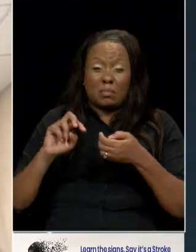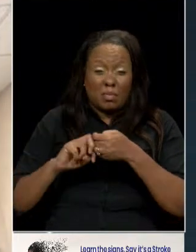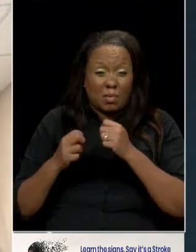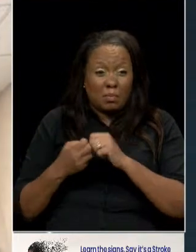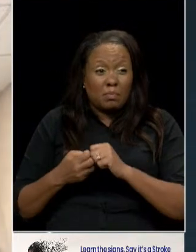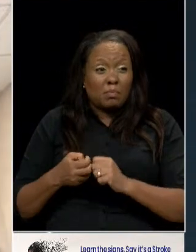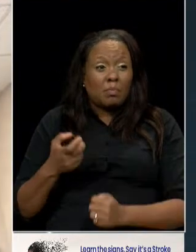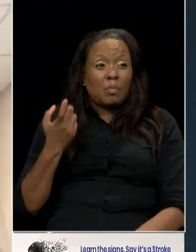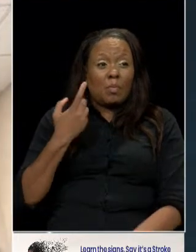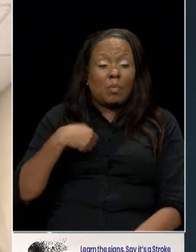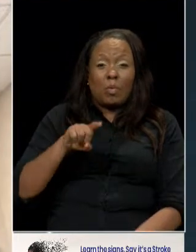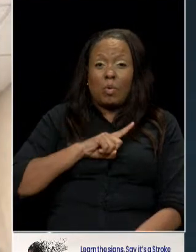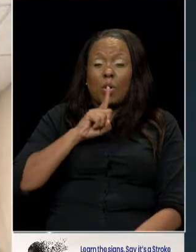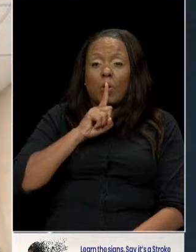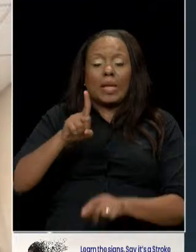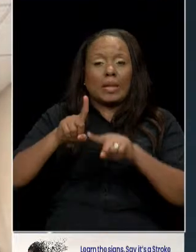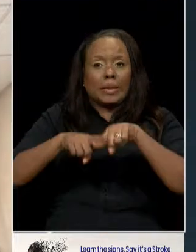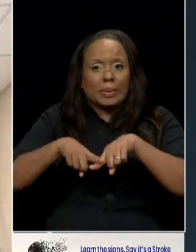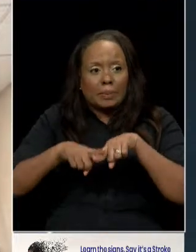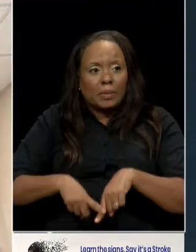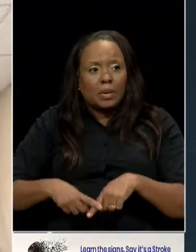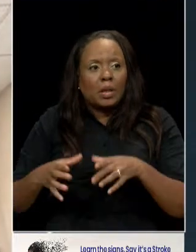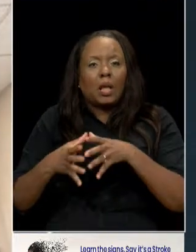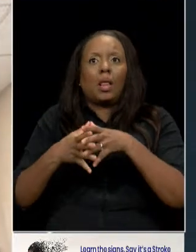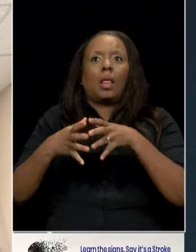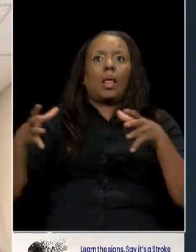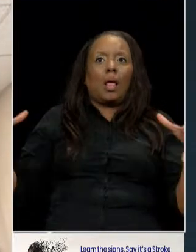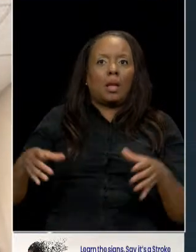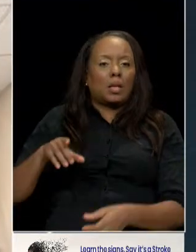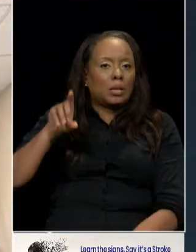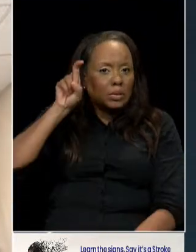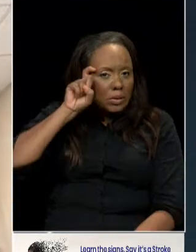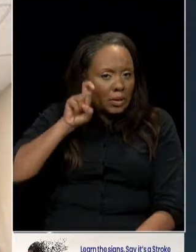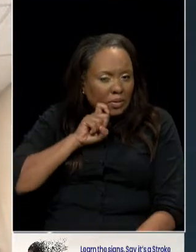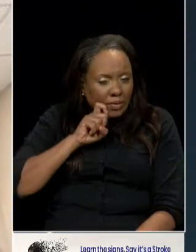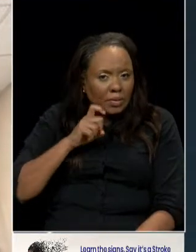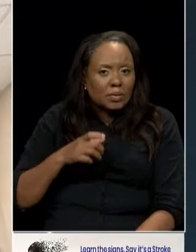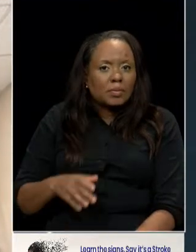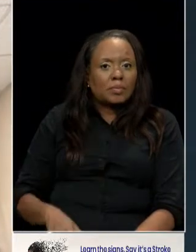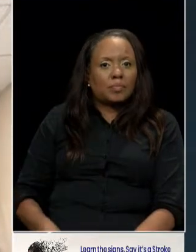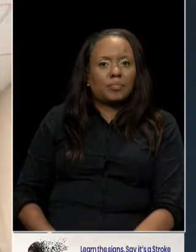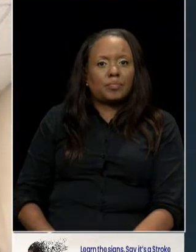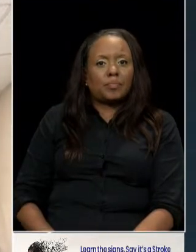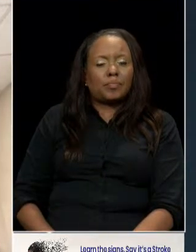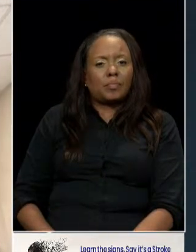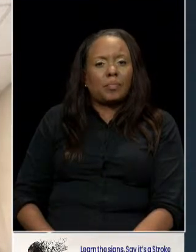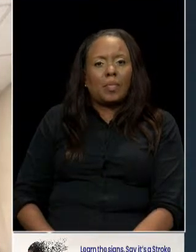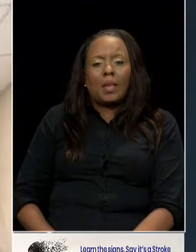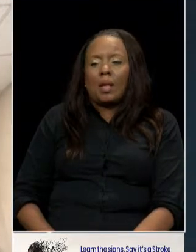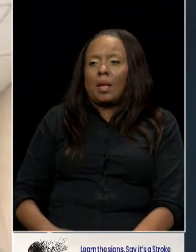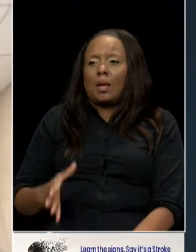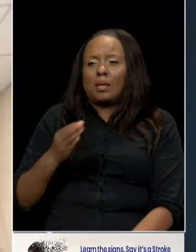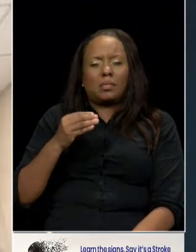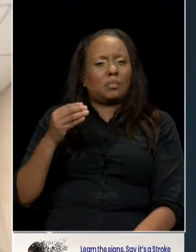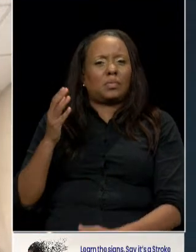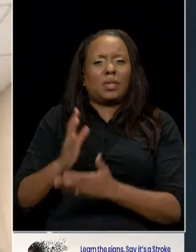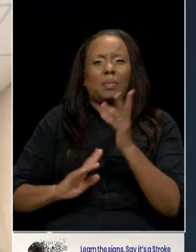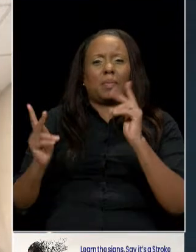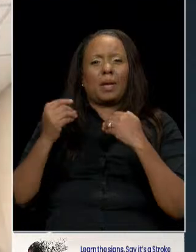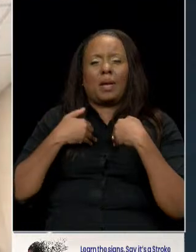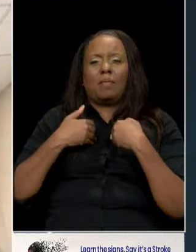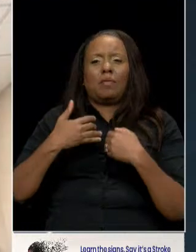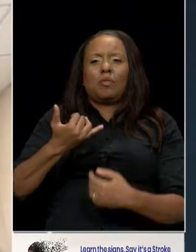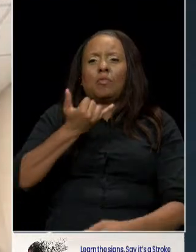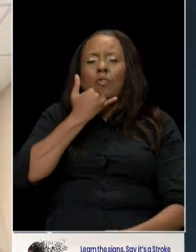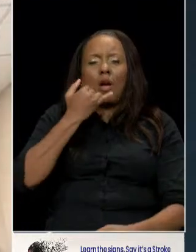is very heavily, sex is right up there in the forefront. And we have this really horrible misconception that